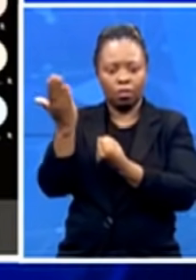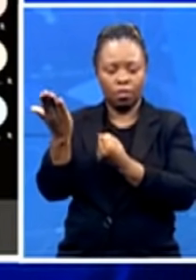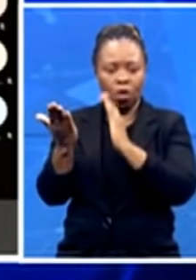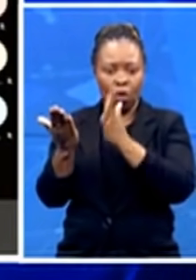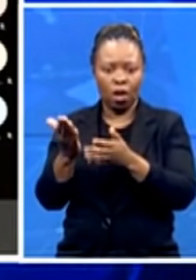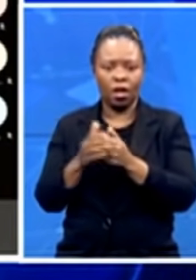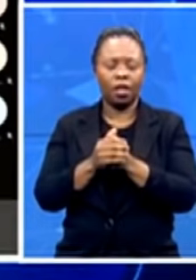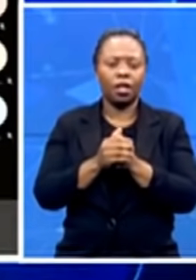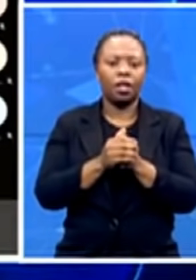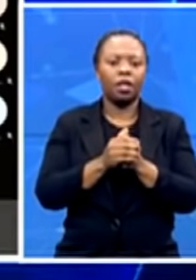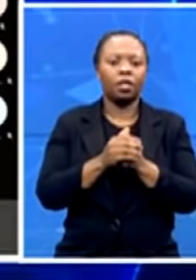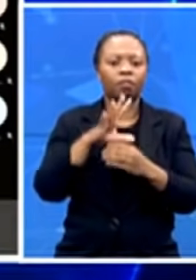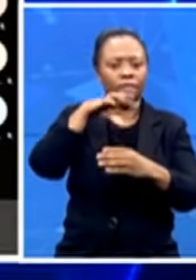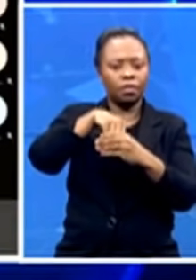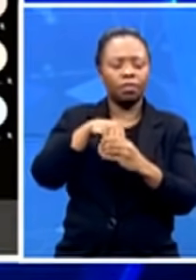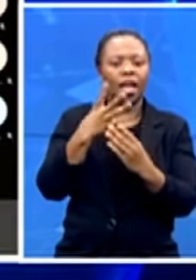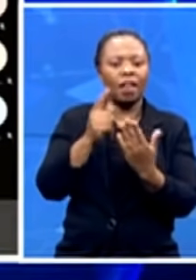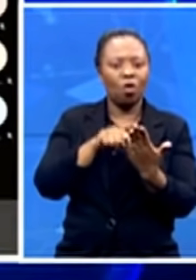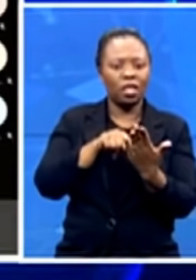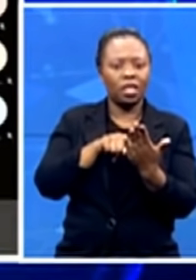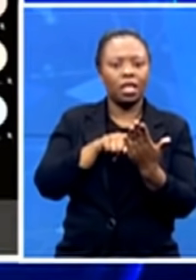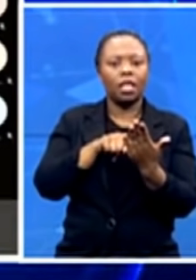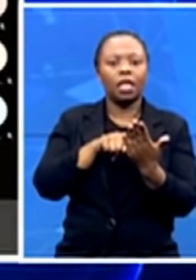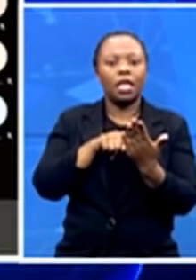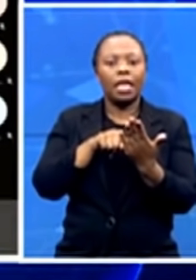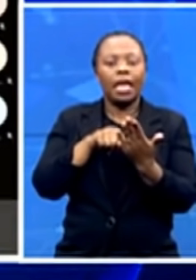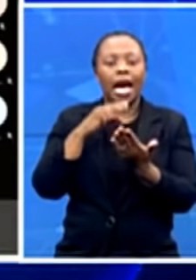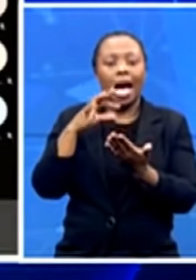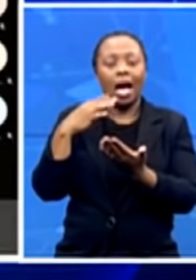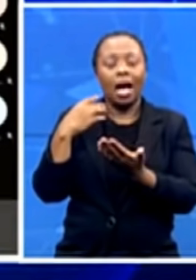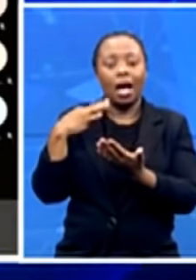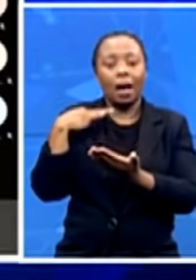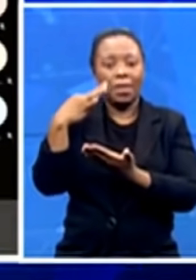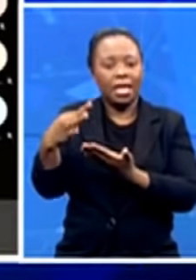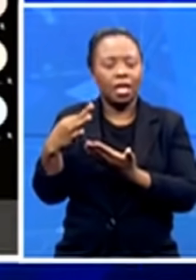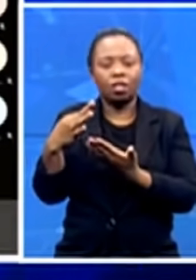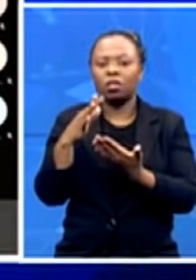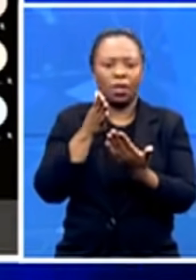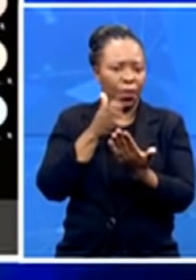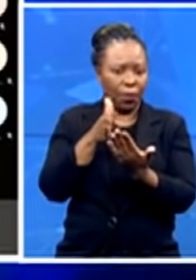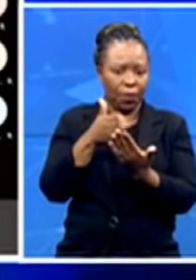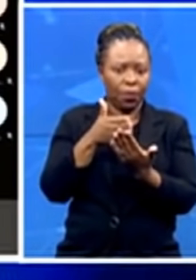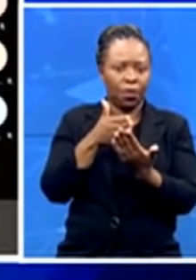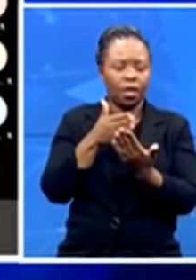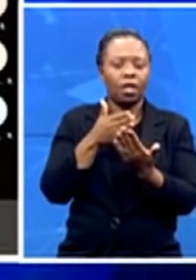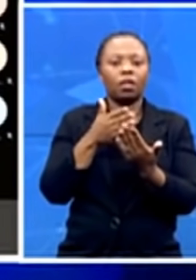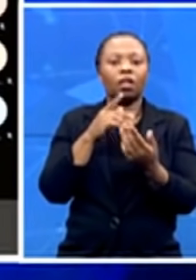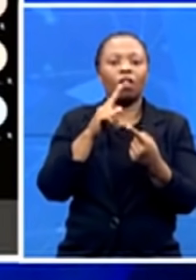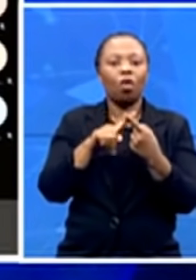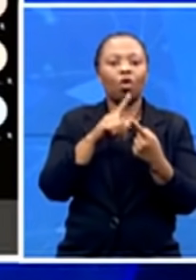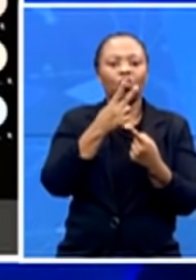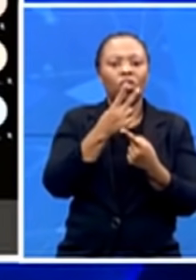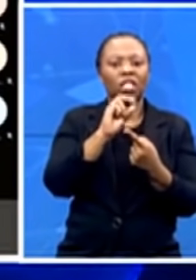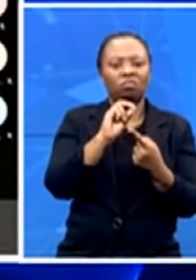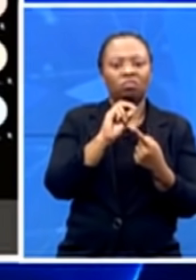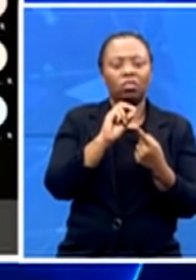no condonation application necessary in respect of the period 20th of May to the 25th of May, as